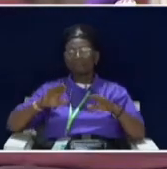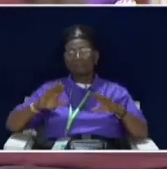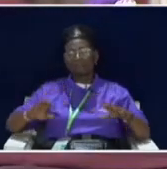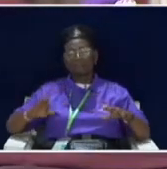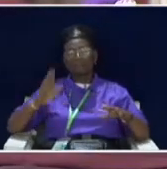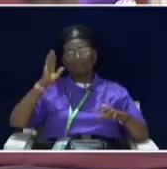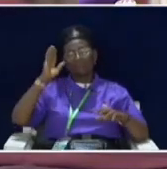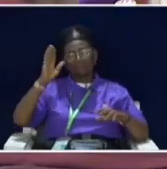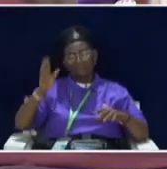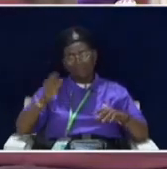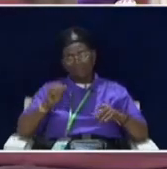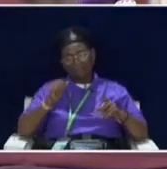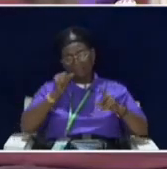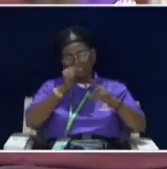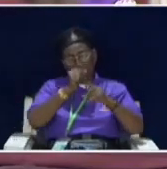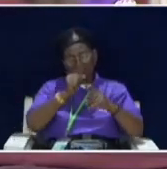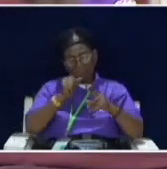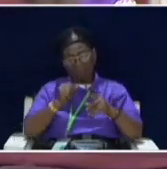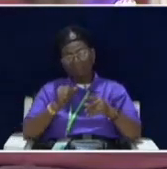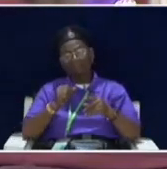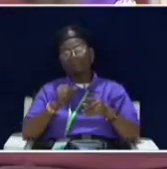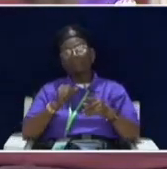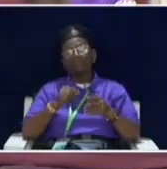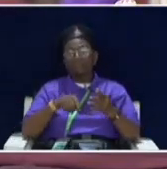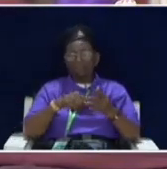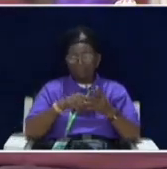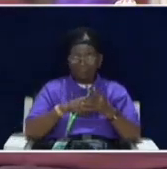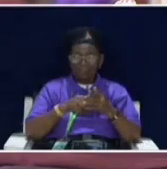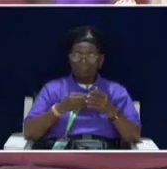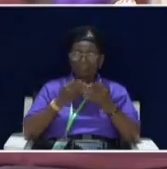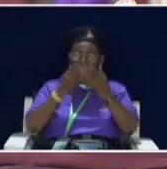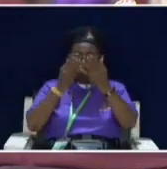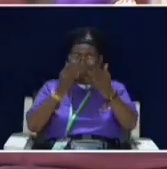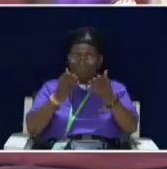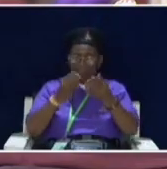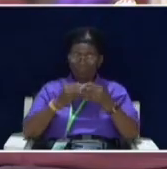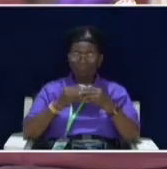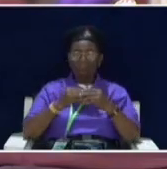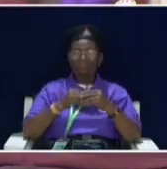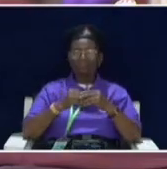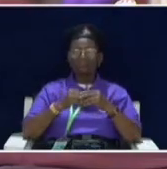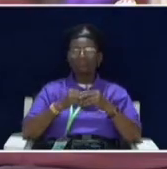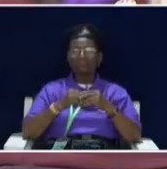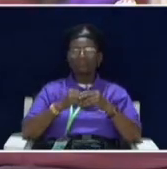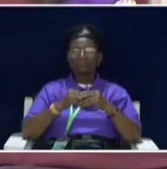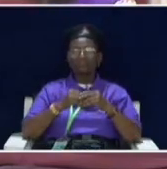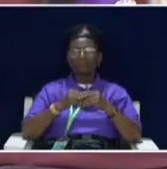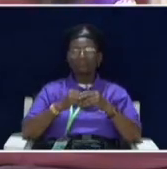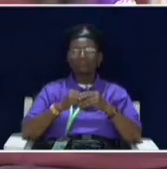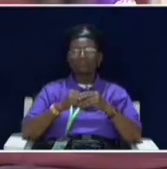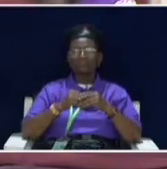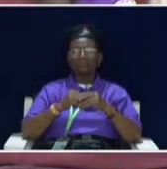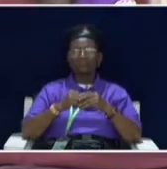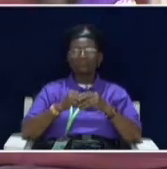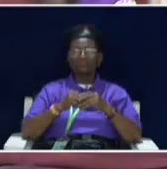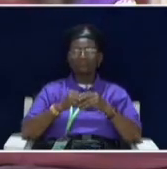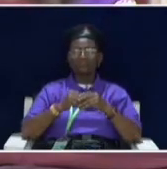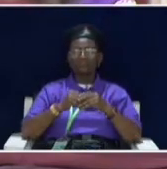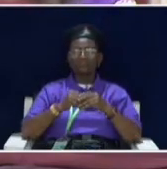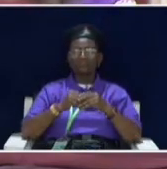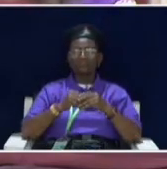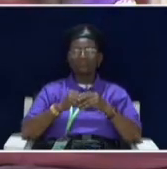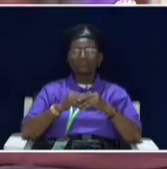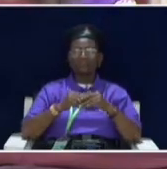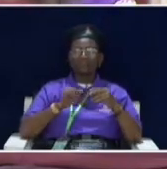attention. Already on tetileko lati ri pe igbe tani yo ti eni ti ohun fiyesi.